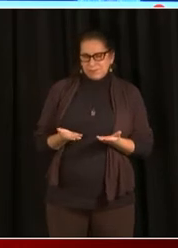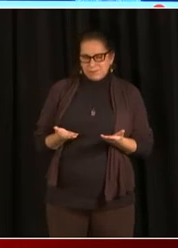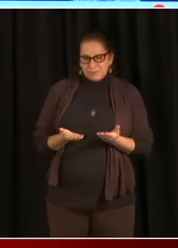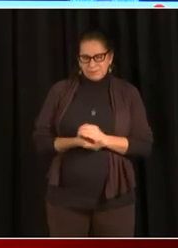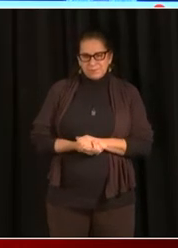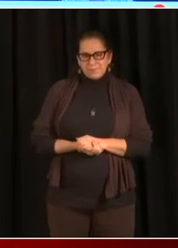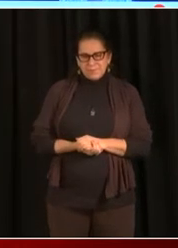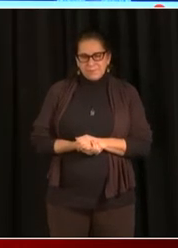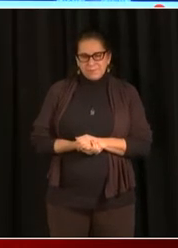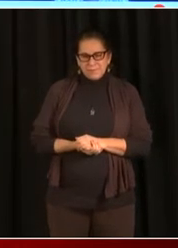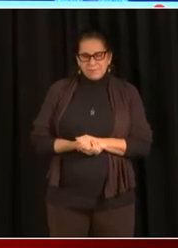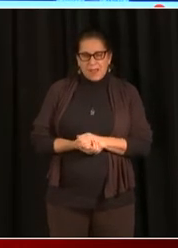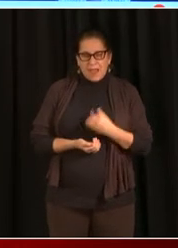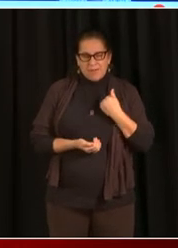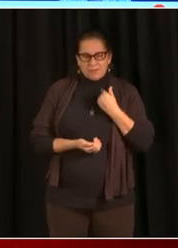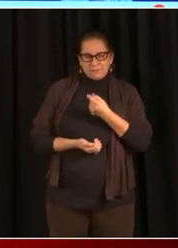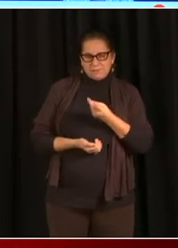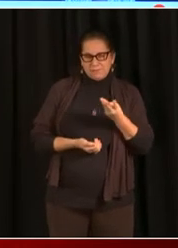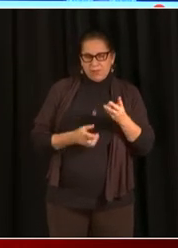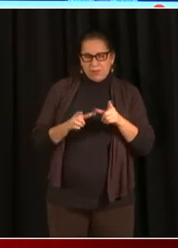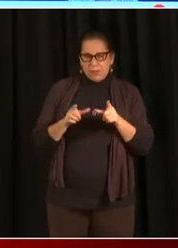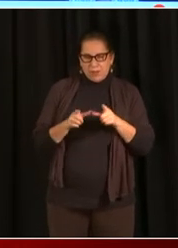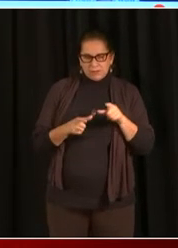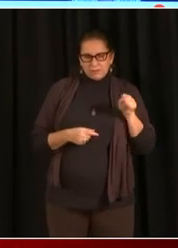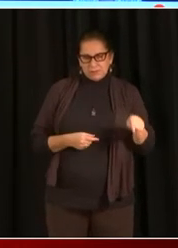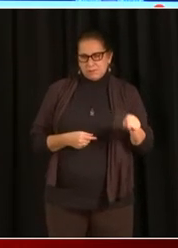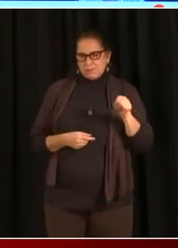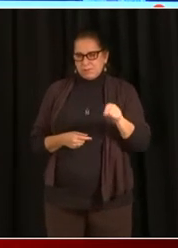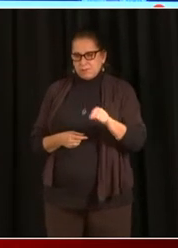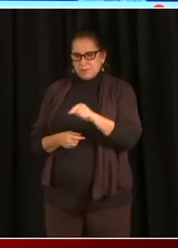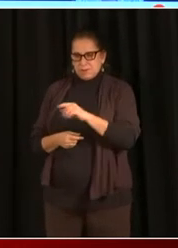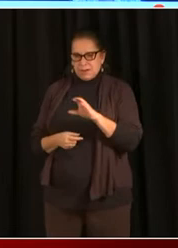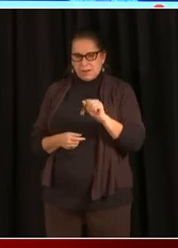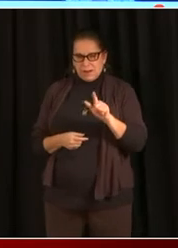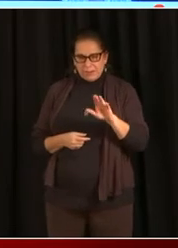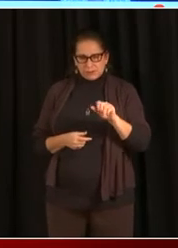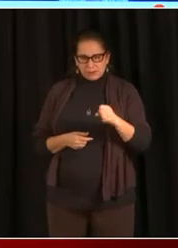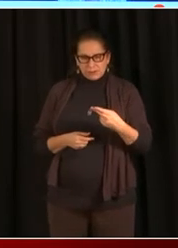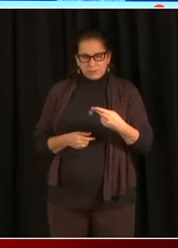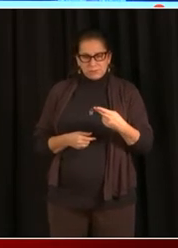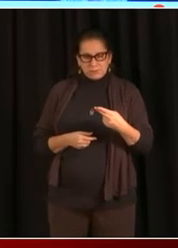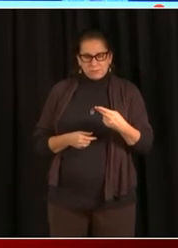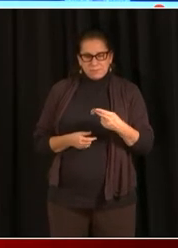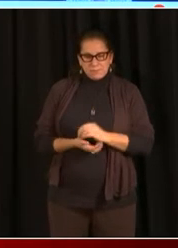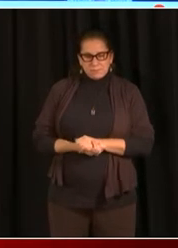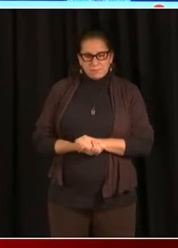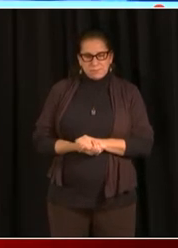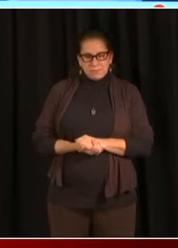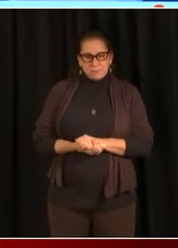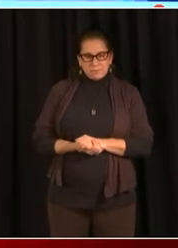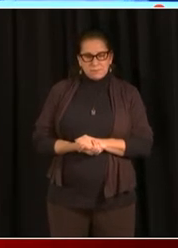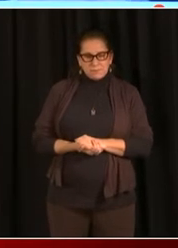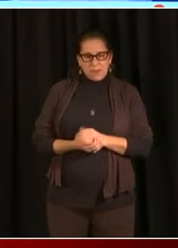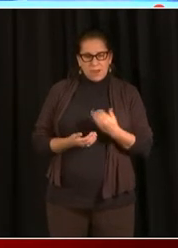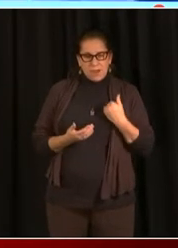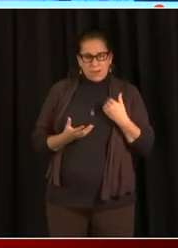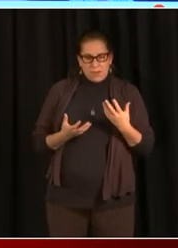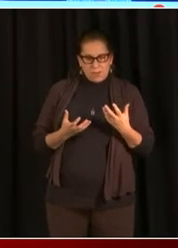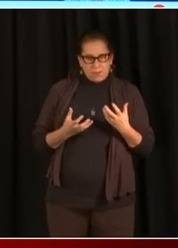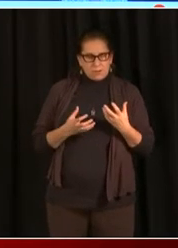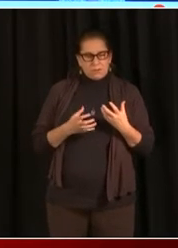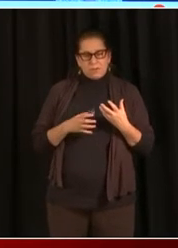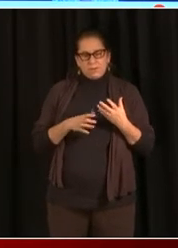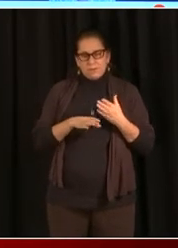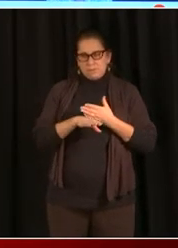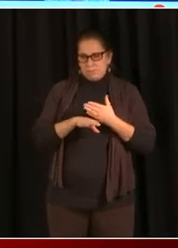have multiple locations. Calabash Tea and Tonic, our mission is to return modern